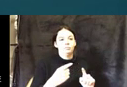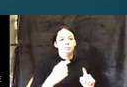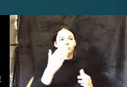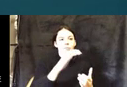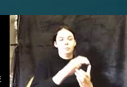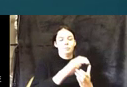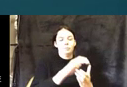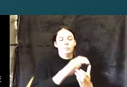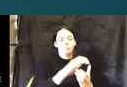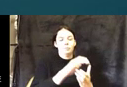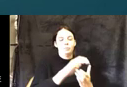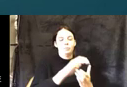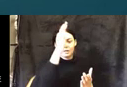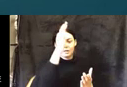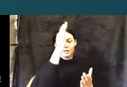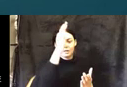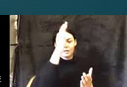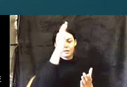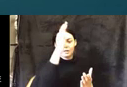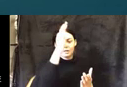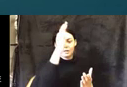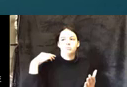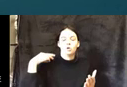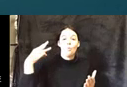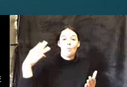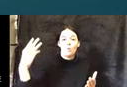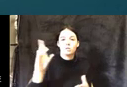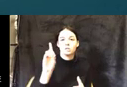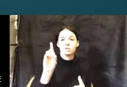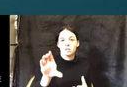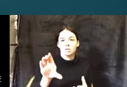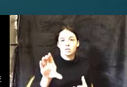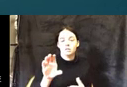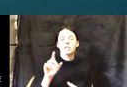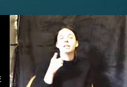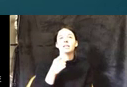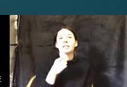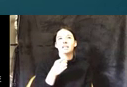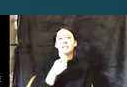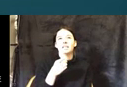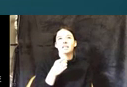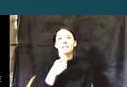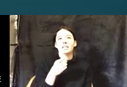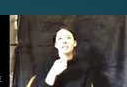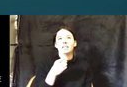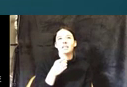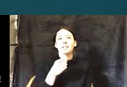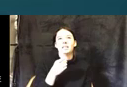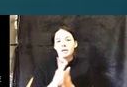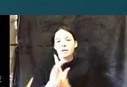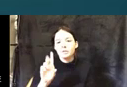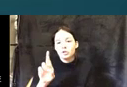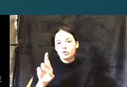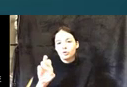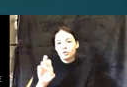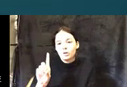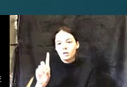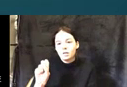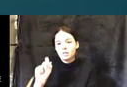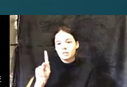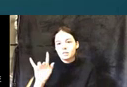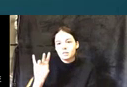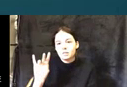he's a Redskins fan. And he didn't say it to me, like, when we were talking about the name changes, was years ago, because it didn't even